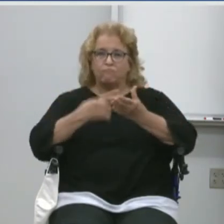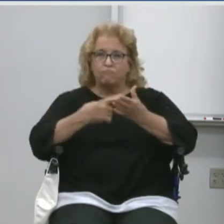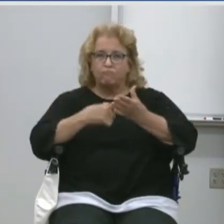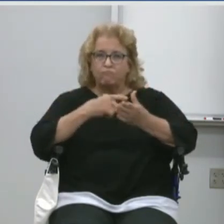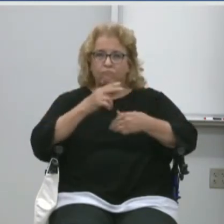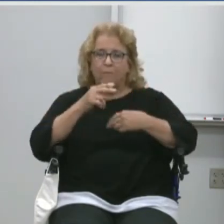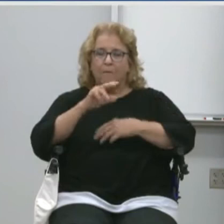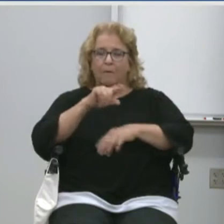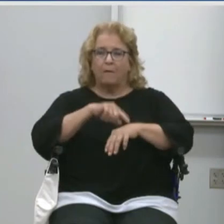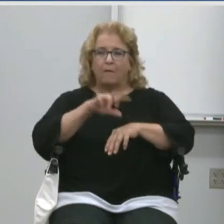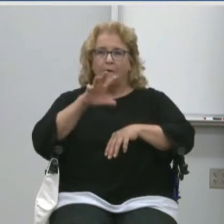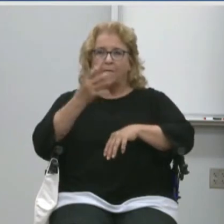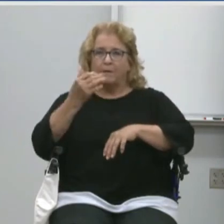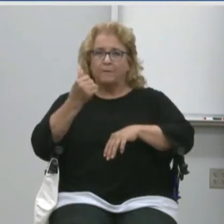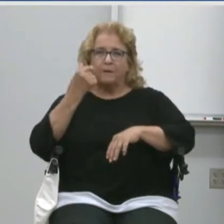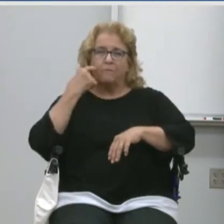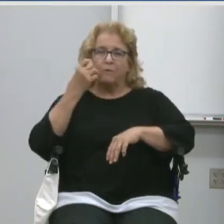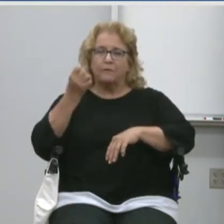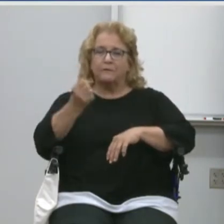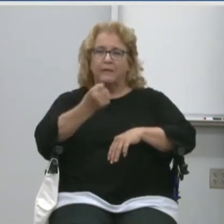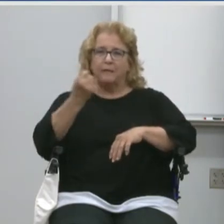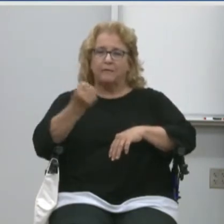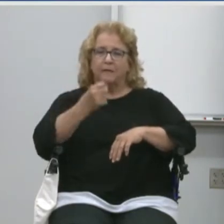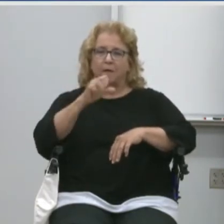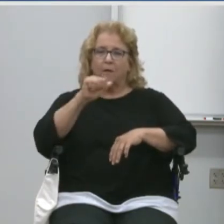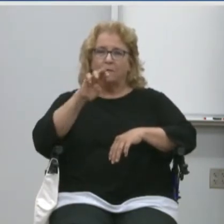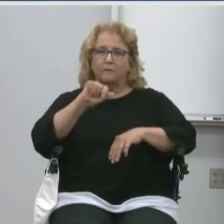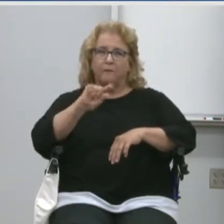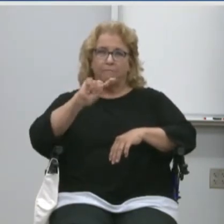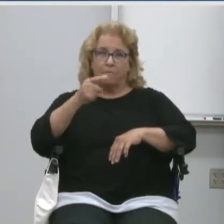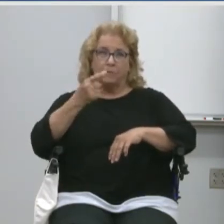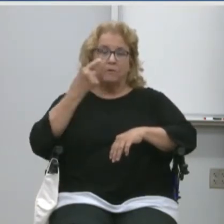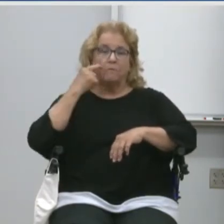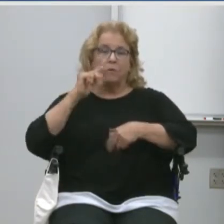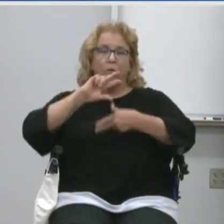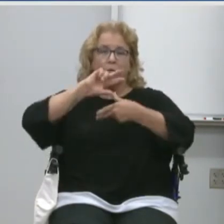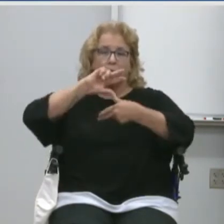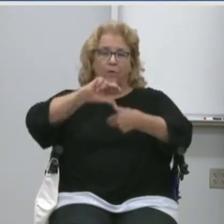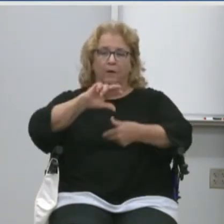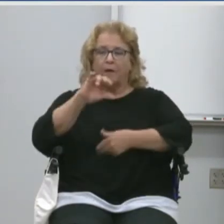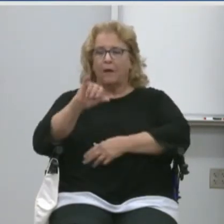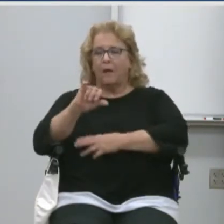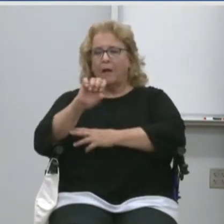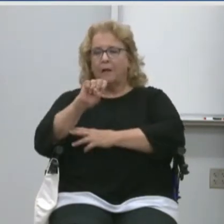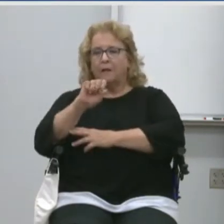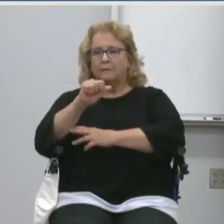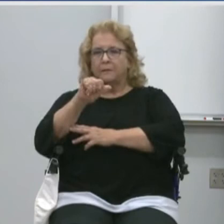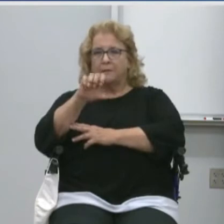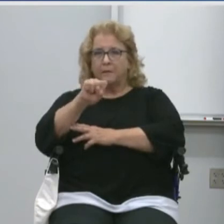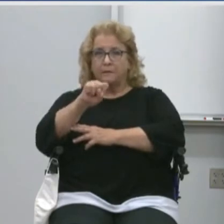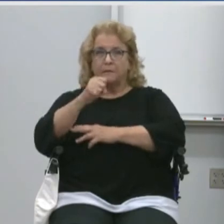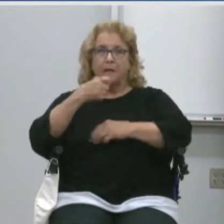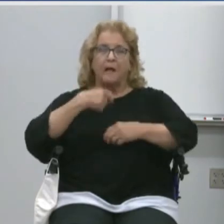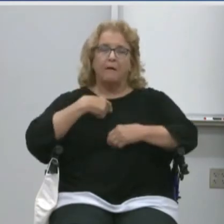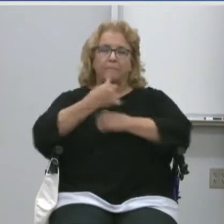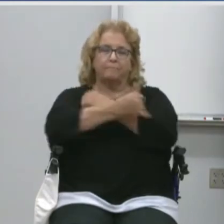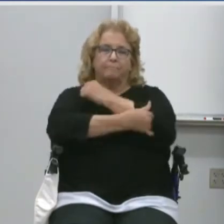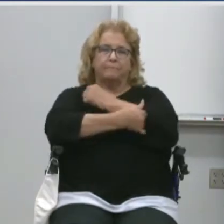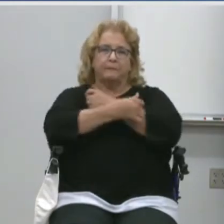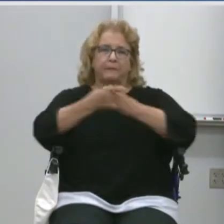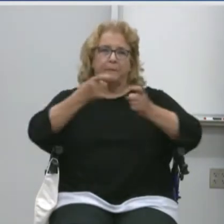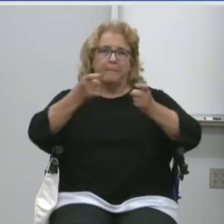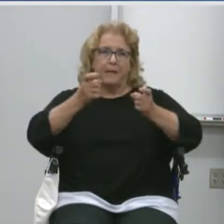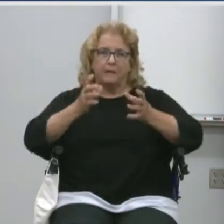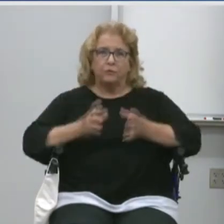Saturday, August 1st for Hurricane Isaias. With us today is County Manager George Recktenwald,